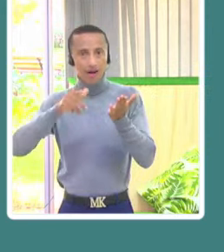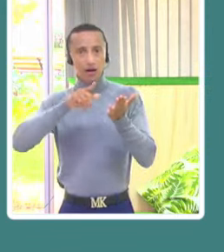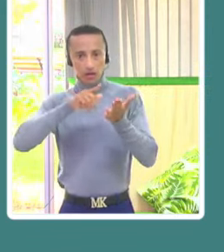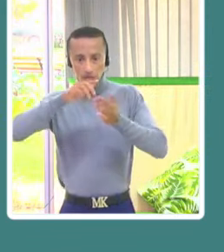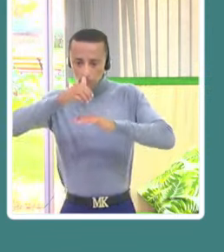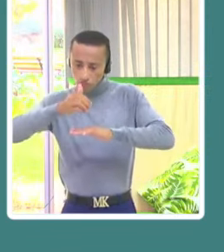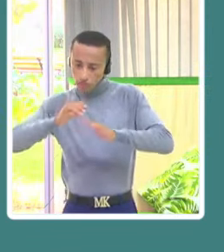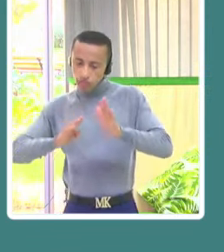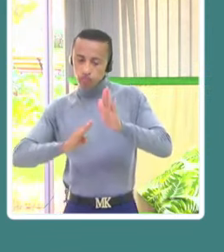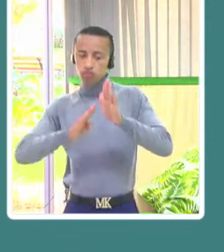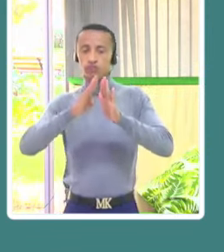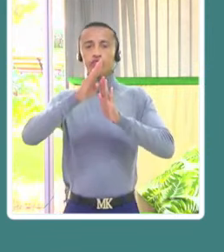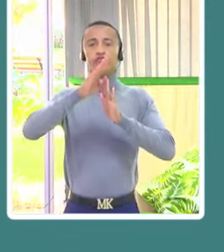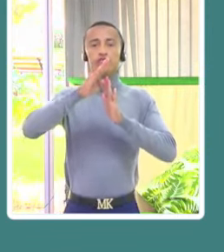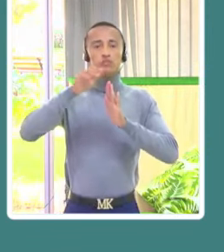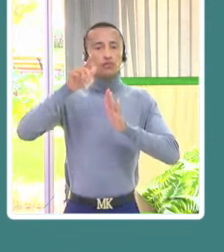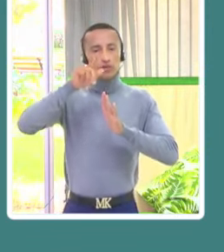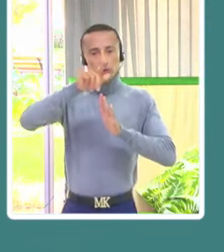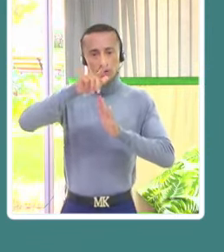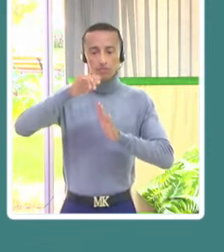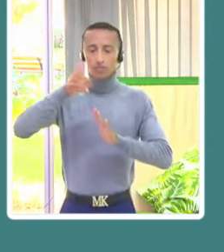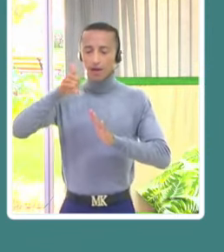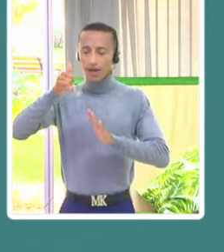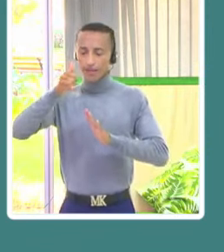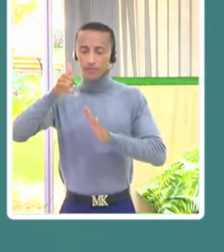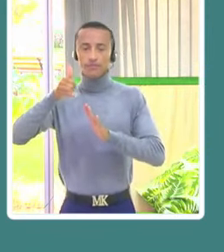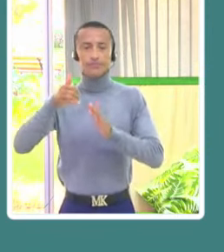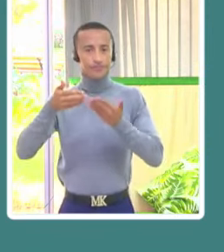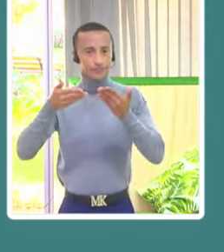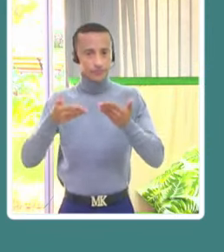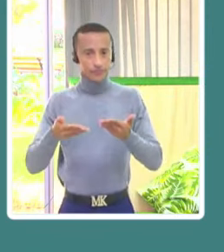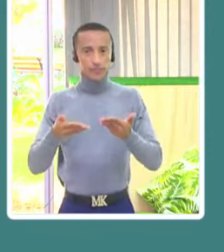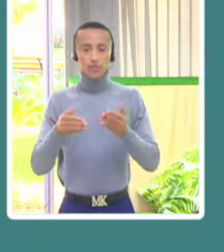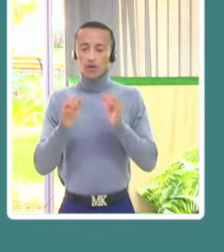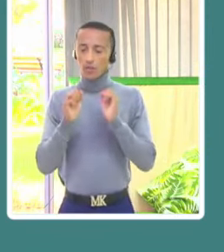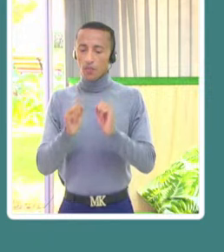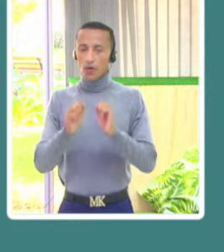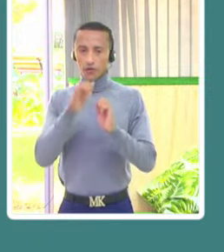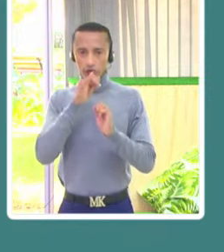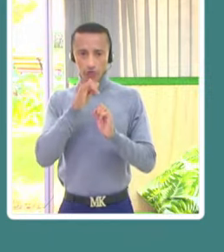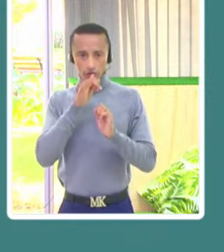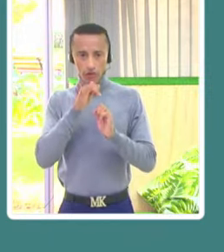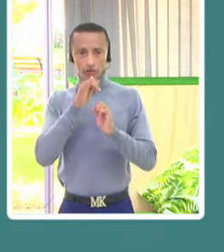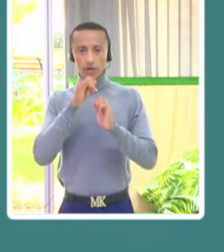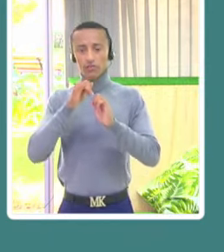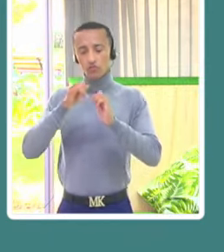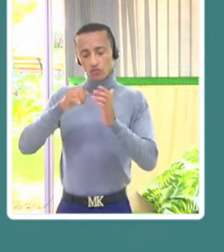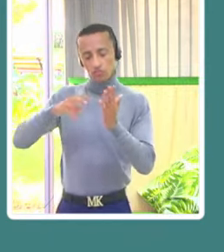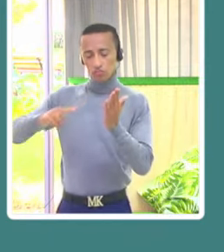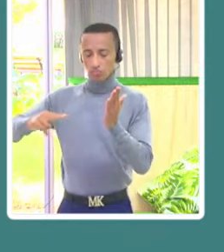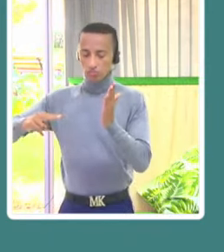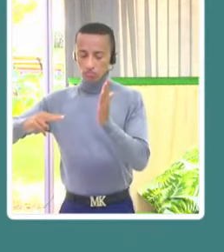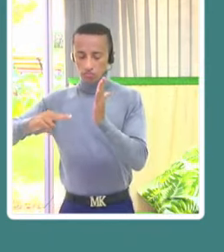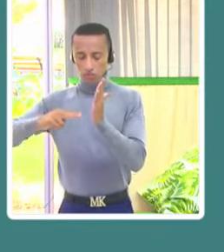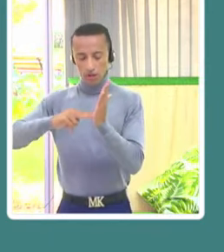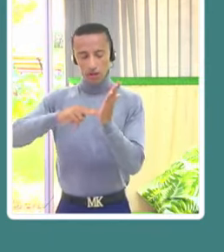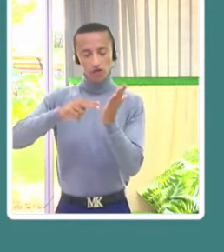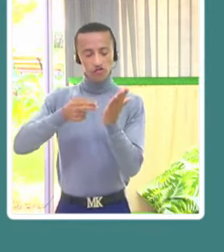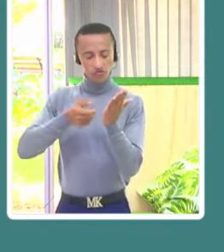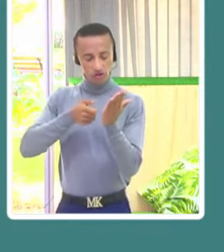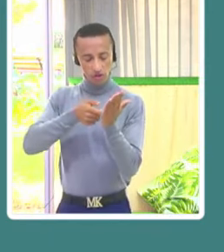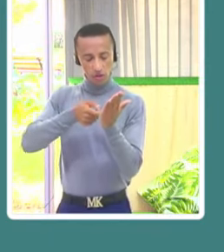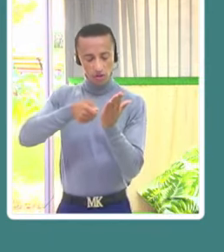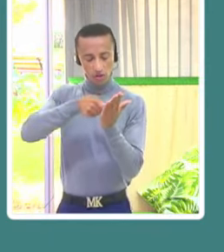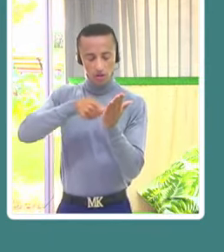price, you go in there, change the battery, he charges the battery, and he sells it to somebody else. Gives it to somebody